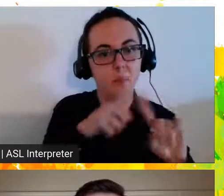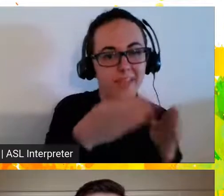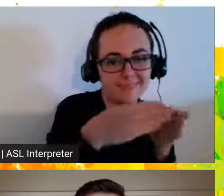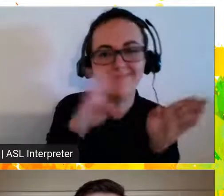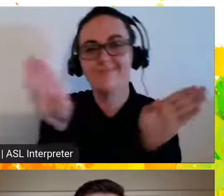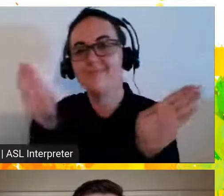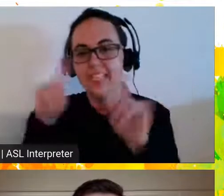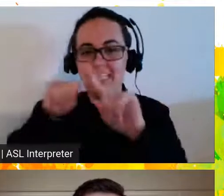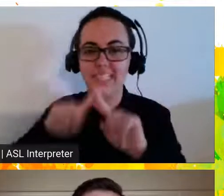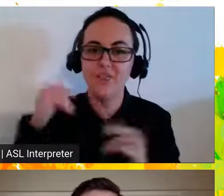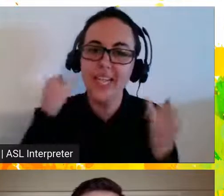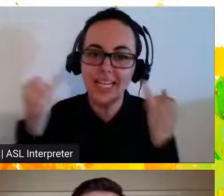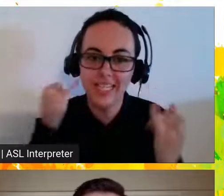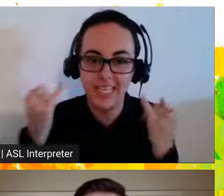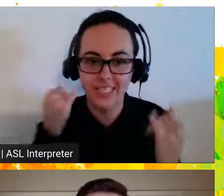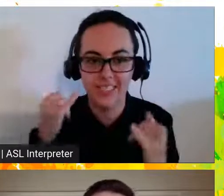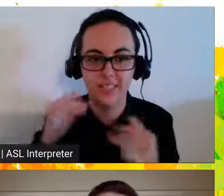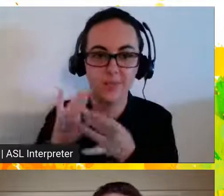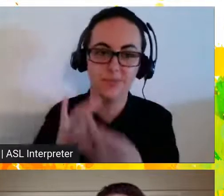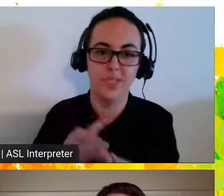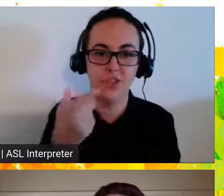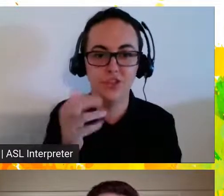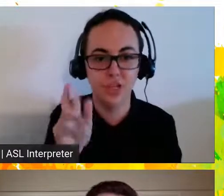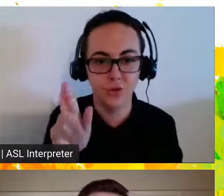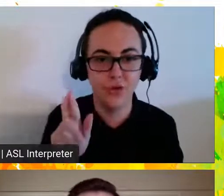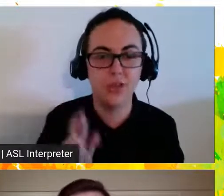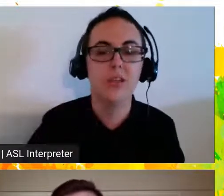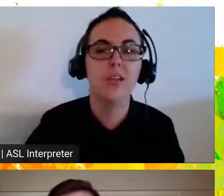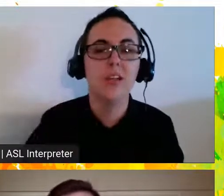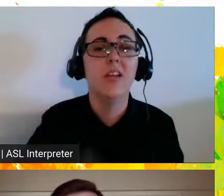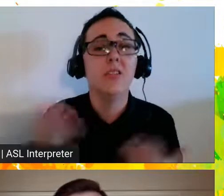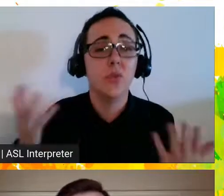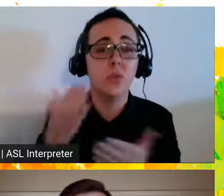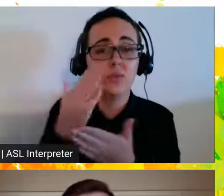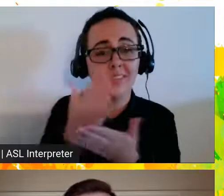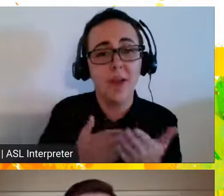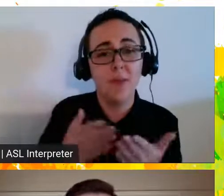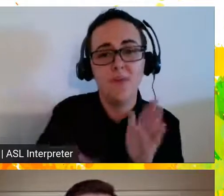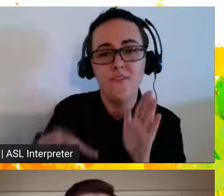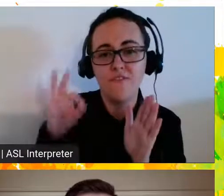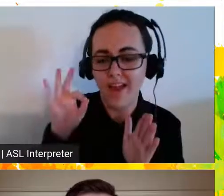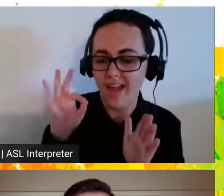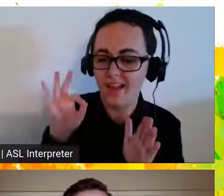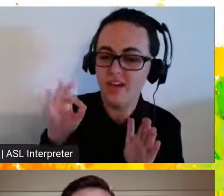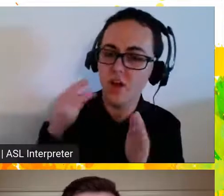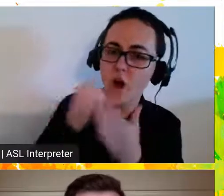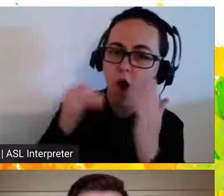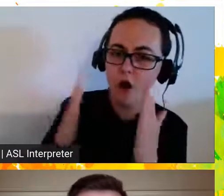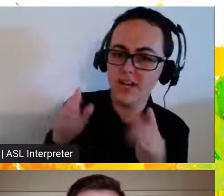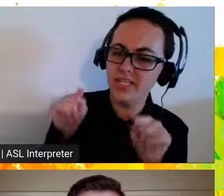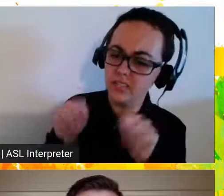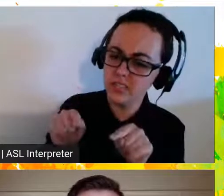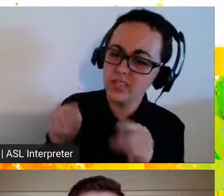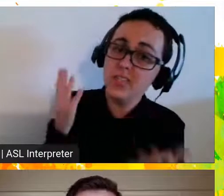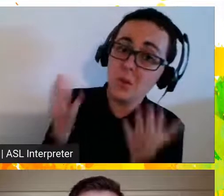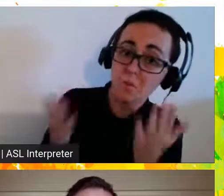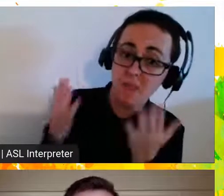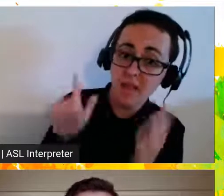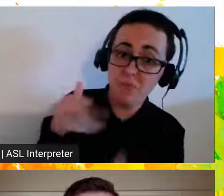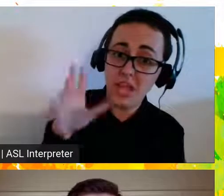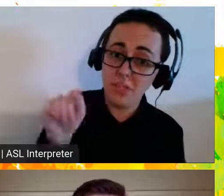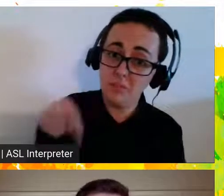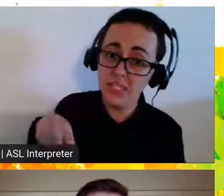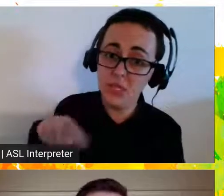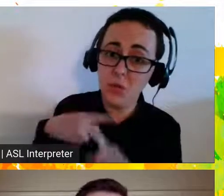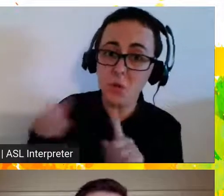jobs, you'll encounter artists that, you know, could have been LGBT, but you don't really want to like out them, you know,